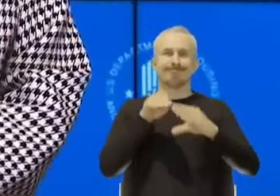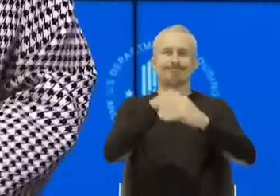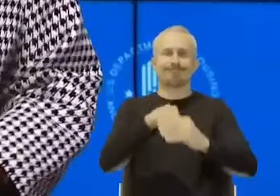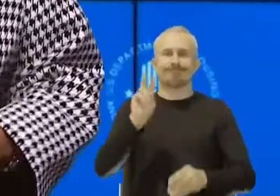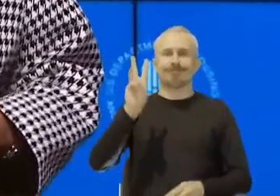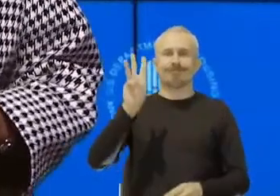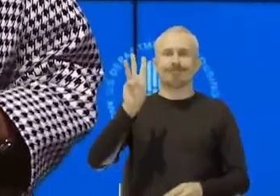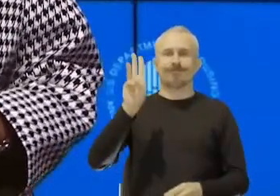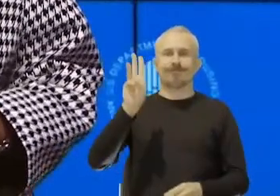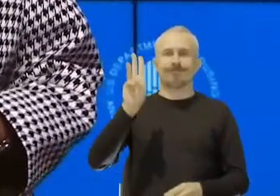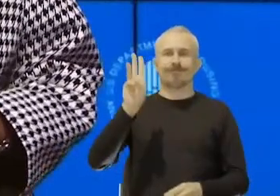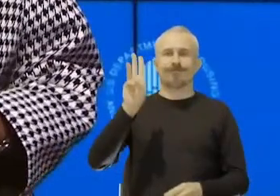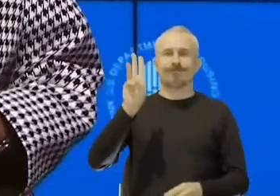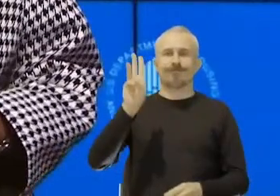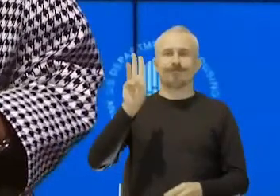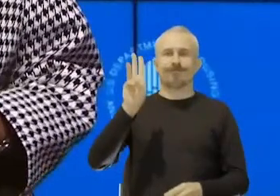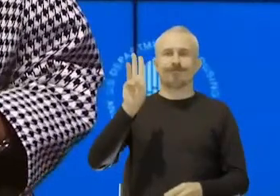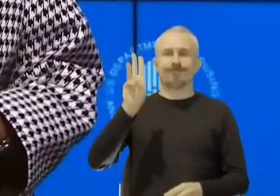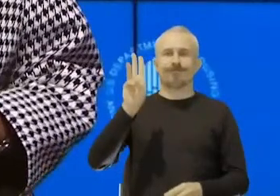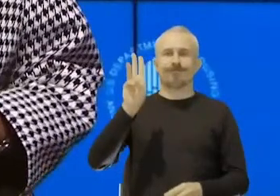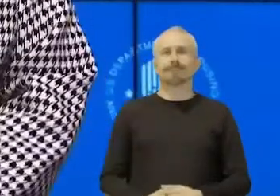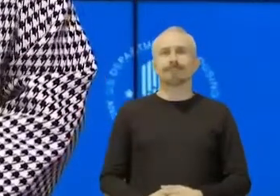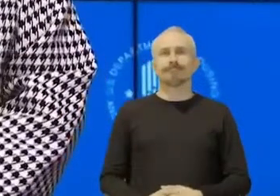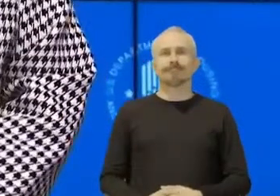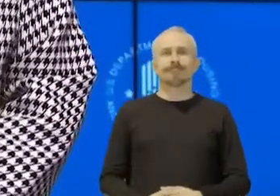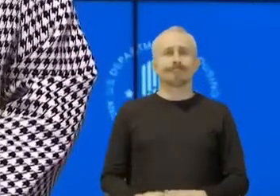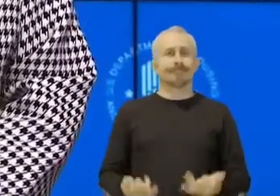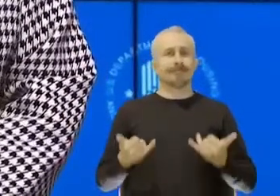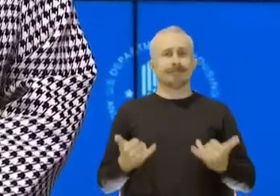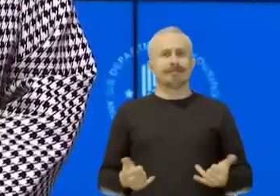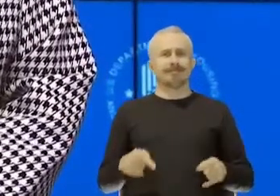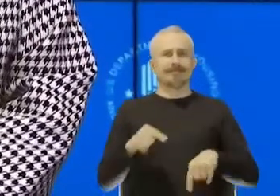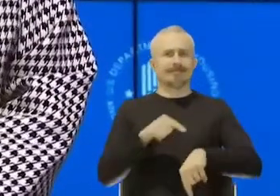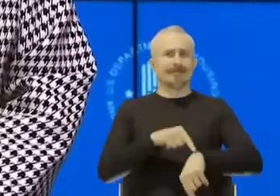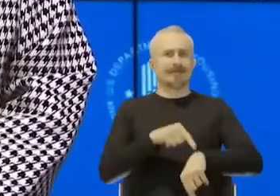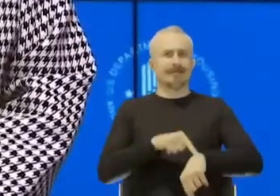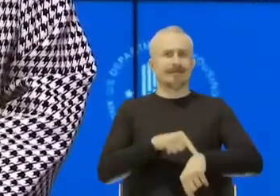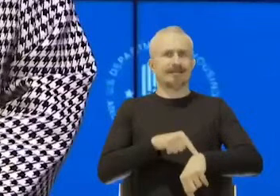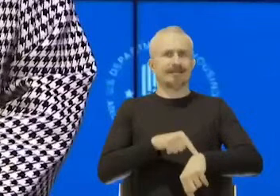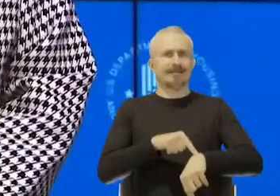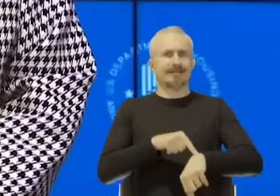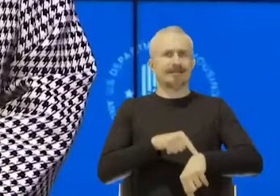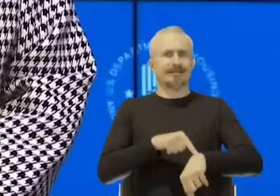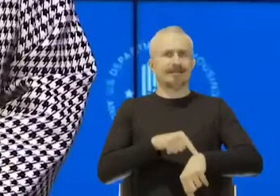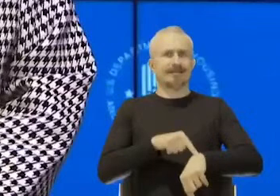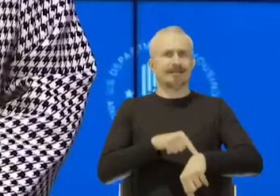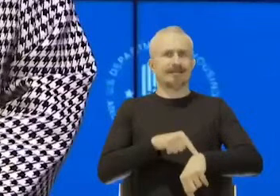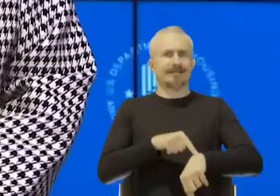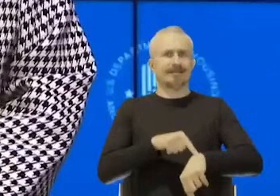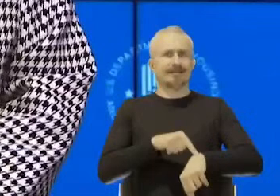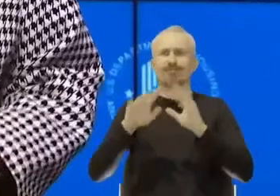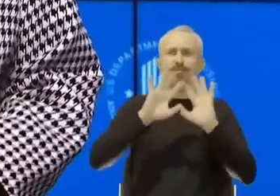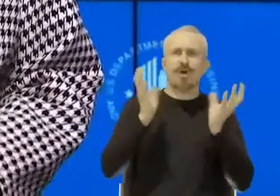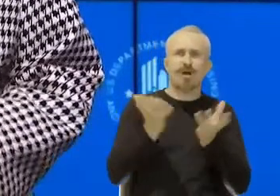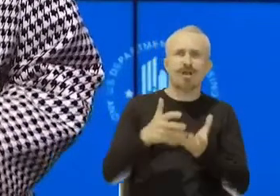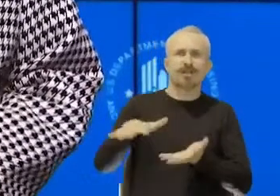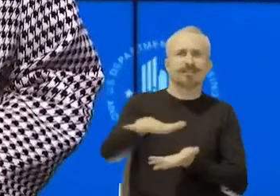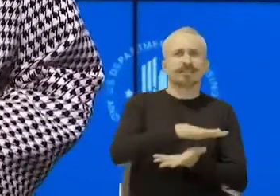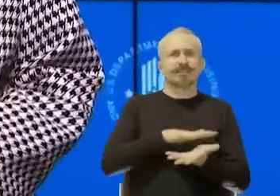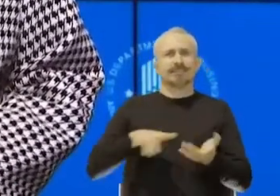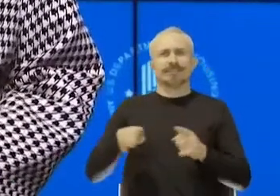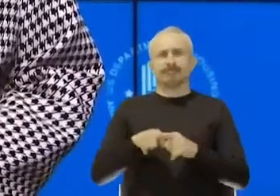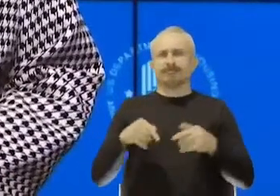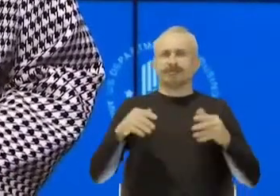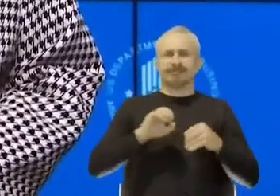juncture for our communities, nations, and indeed the world. The COVID-19 pandemic exposed